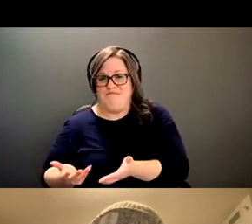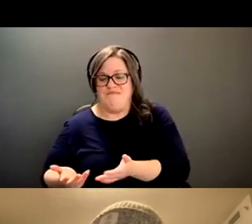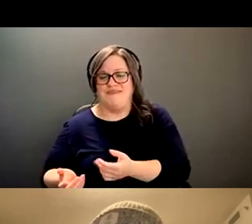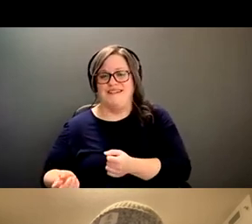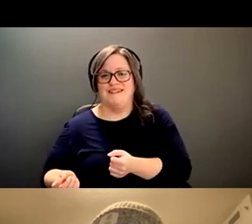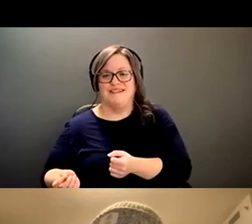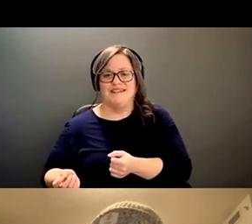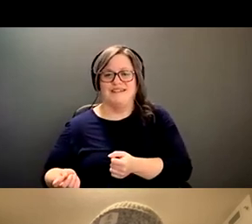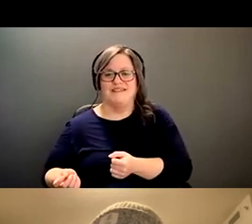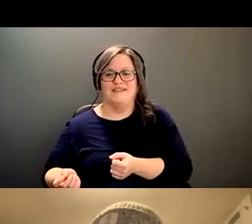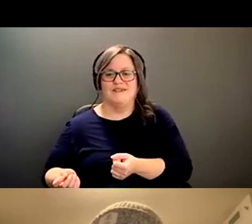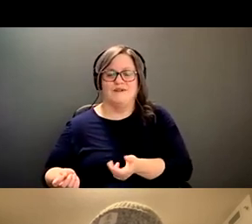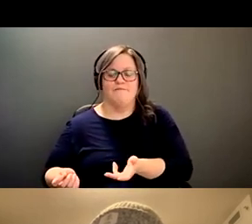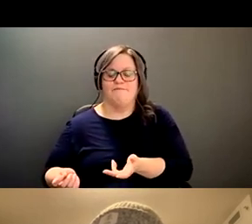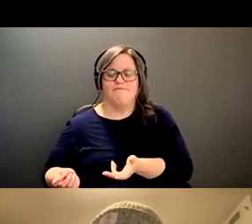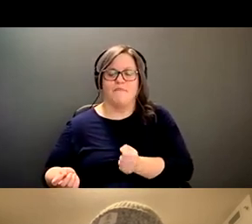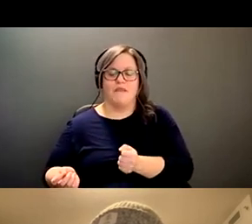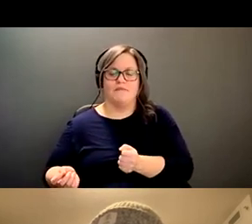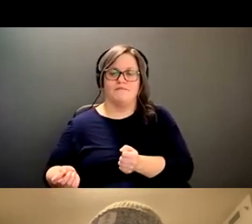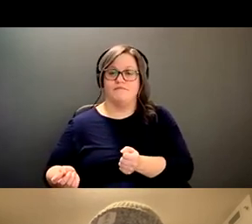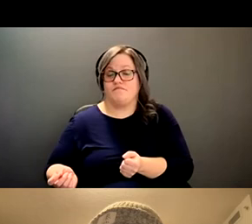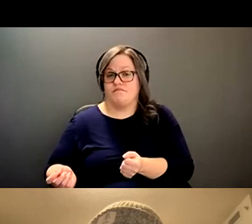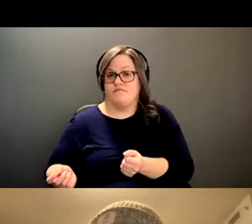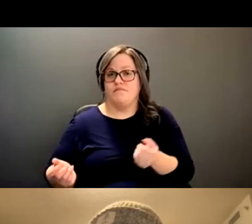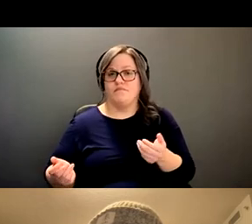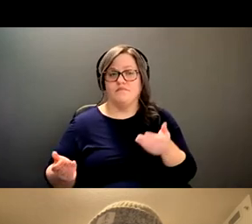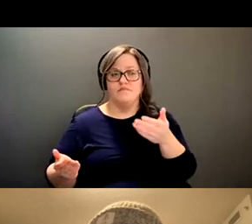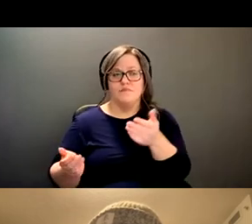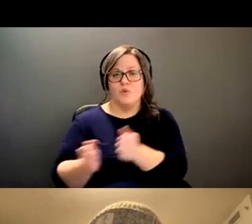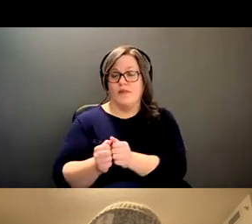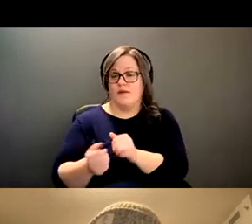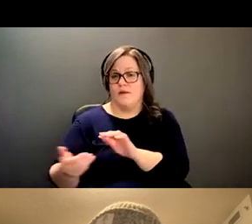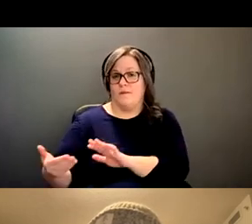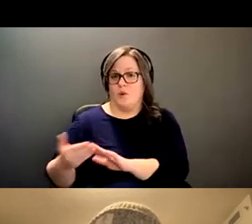yeah, like even with the community members, like